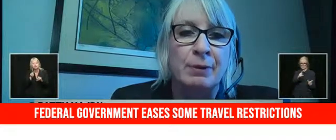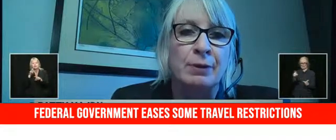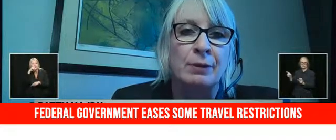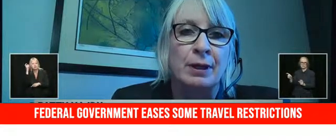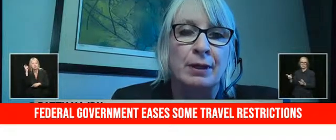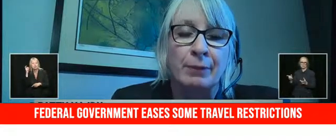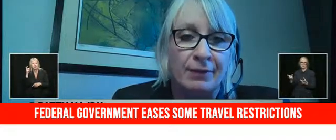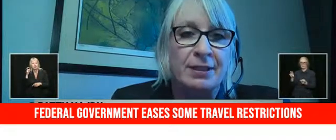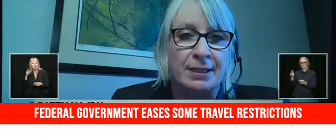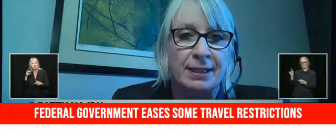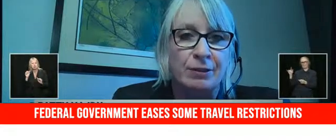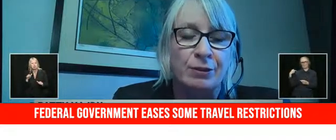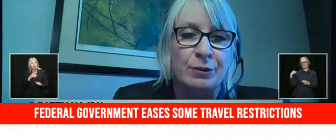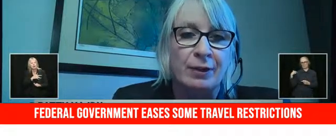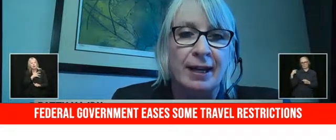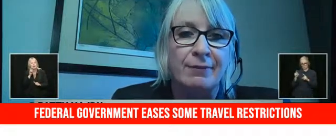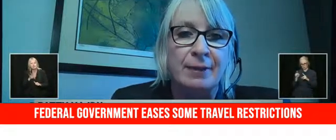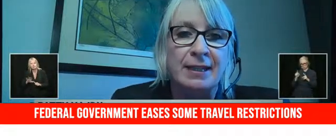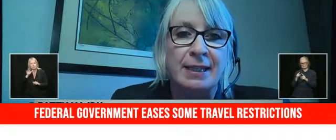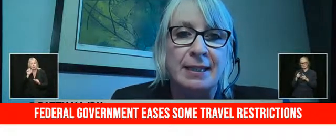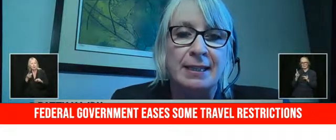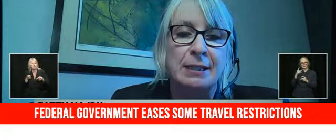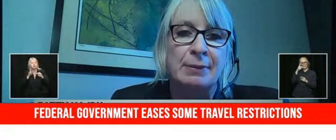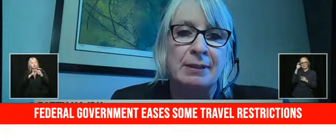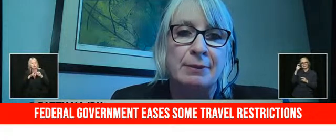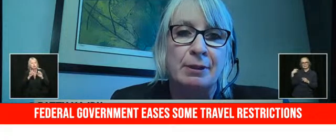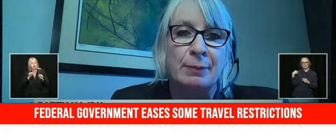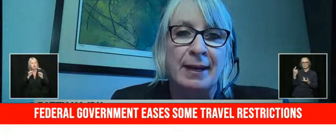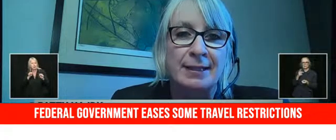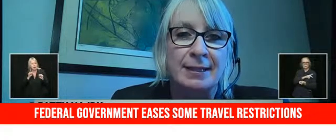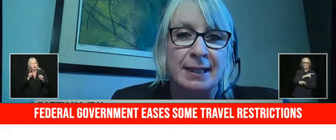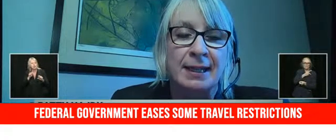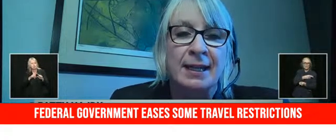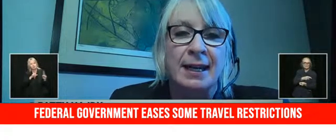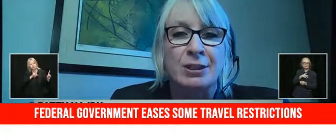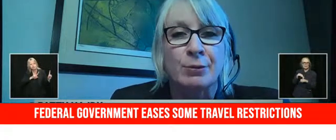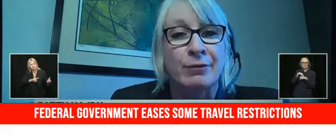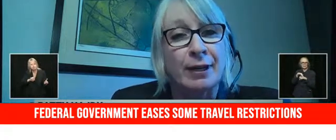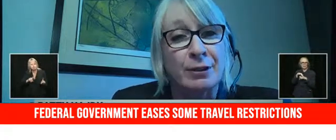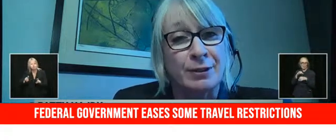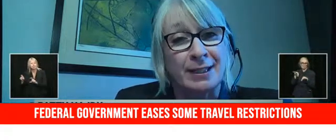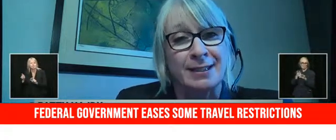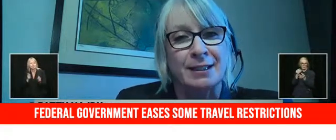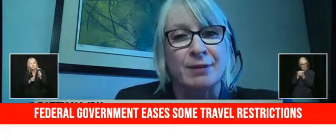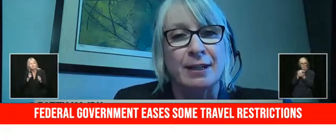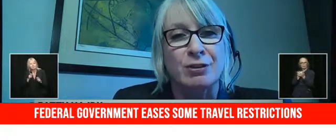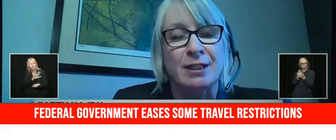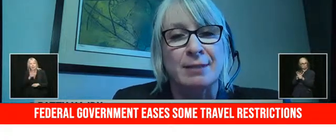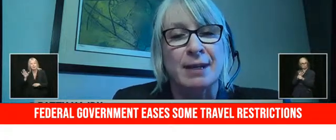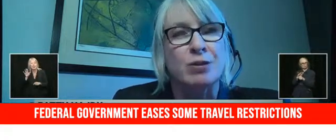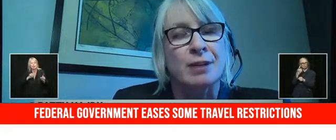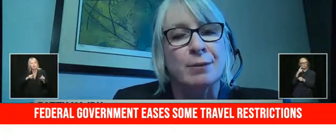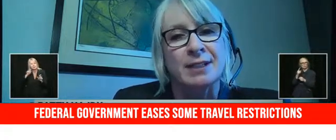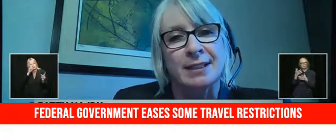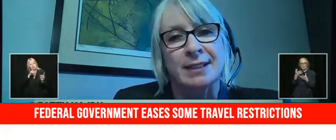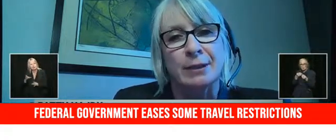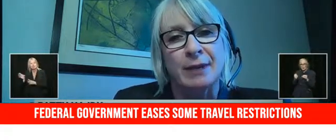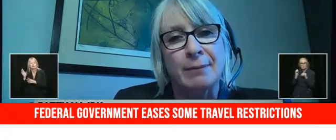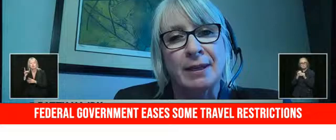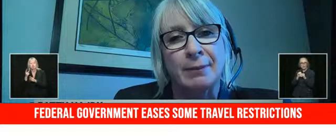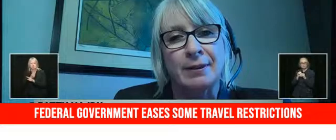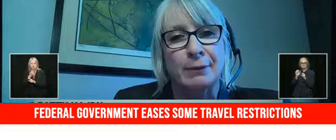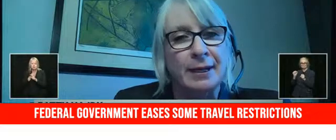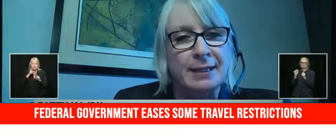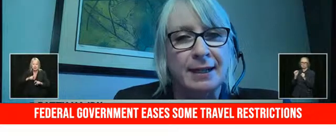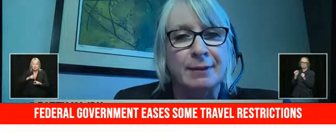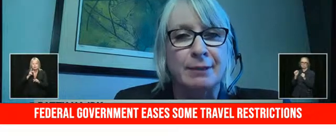that people, provinces and territories would have the money they needed to build up their capacity and to refine their testing strategies to make sure they were testing the